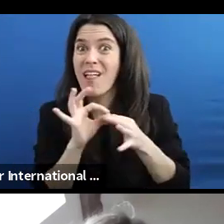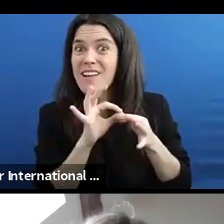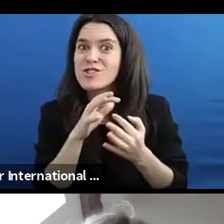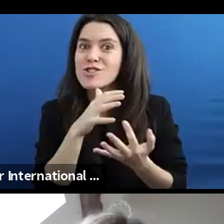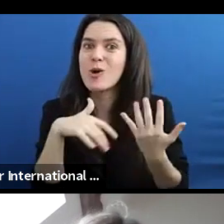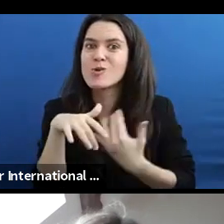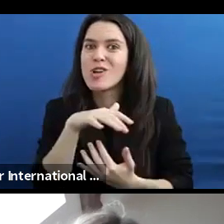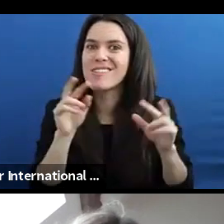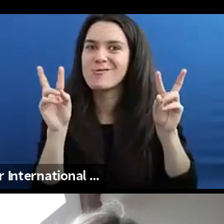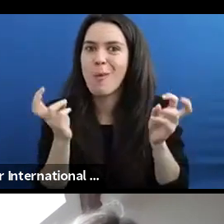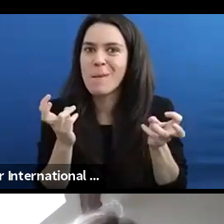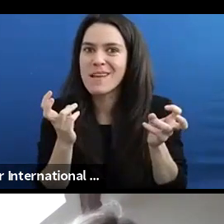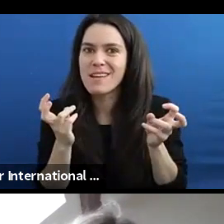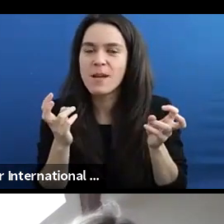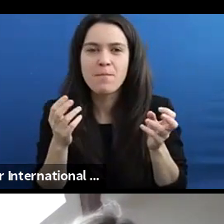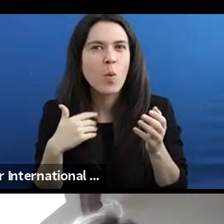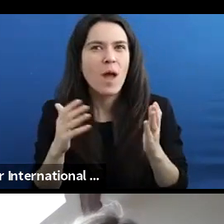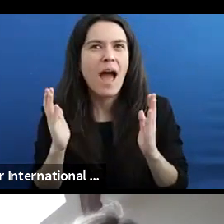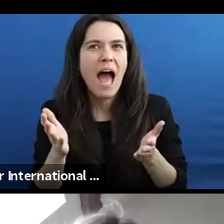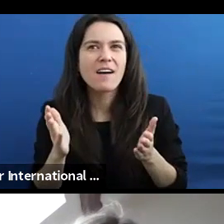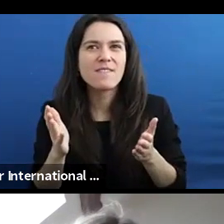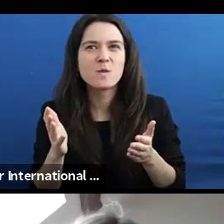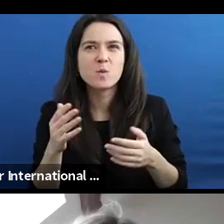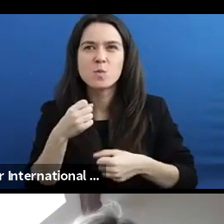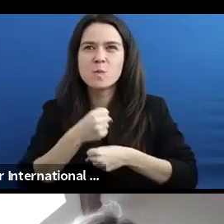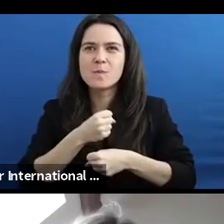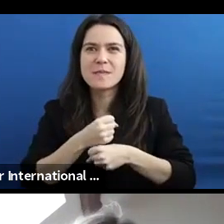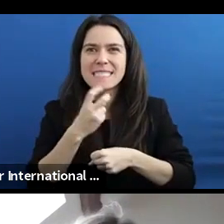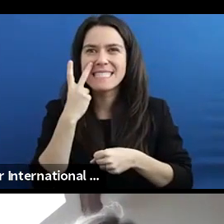on the status of,